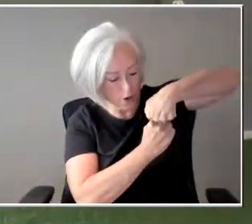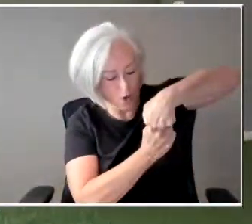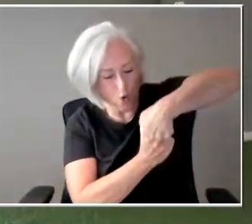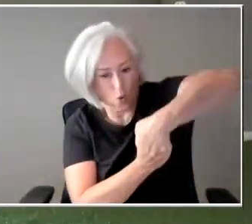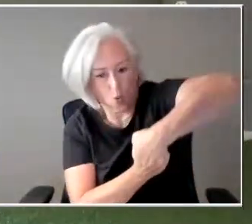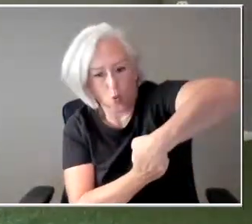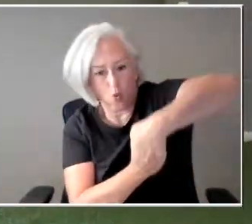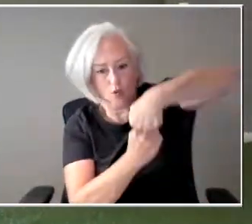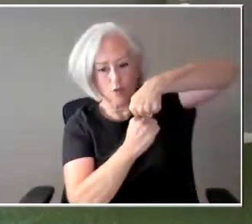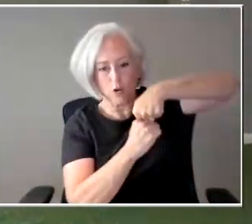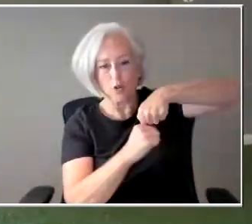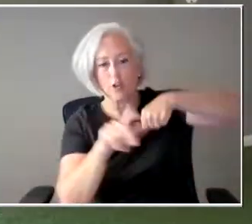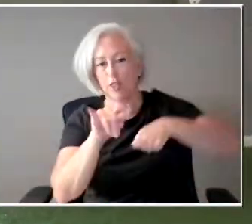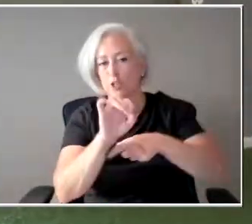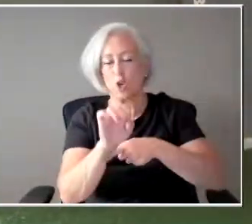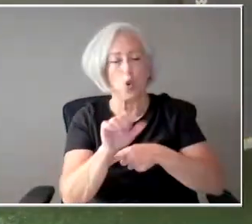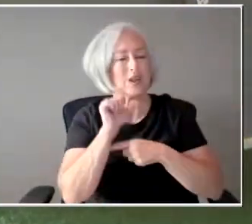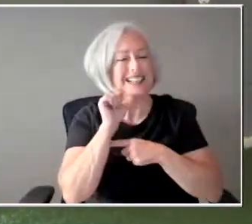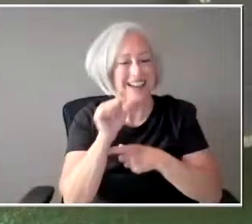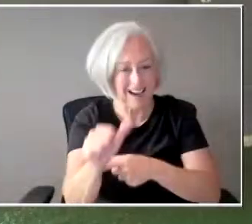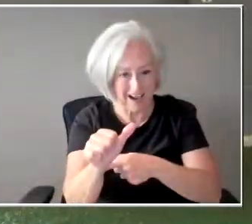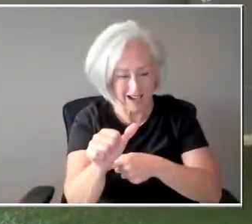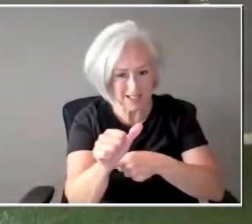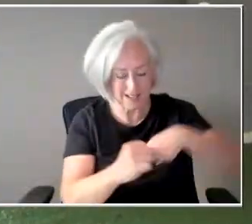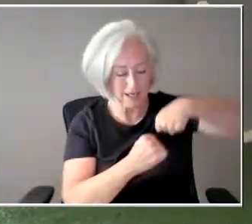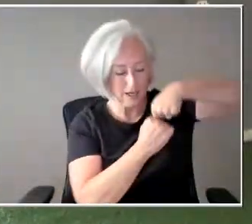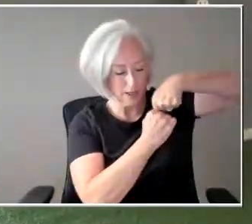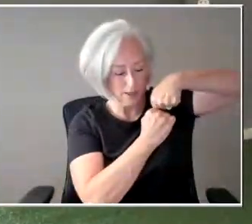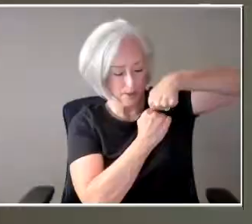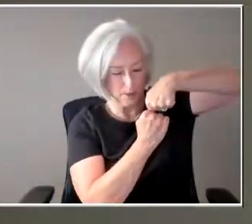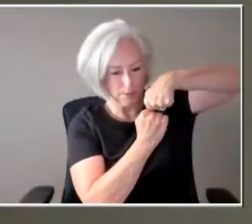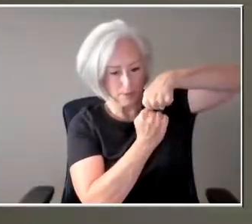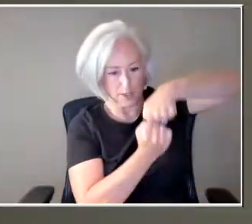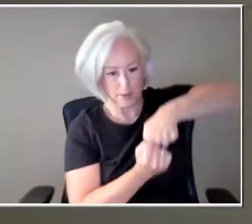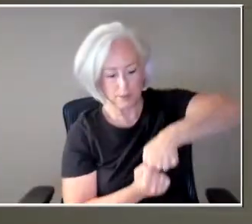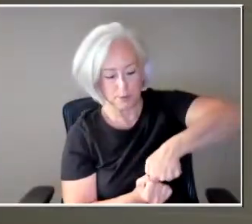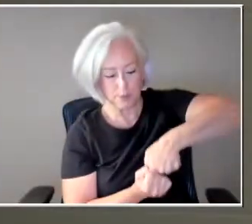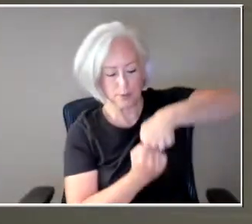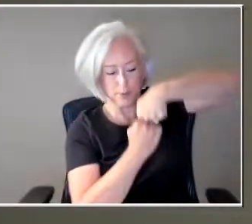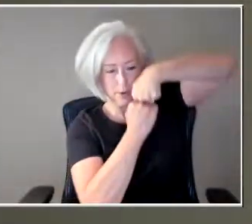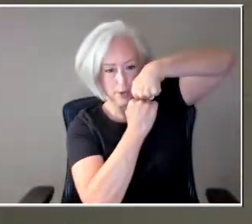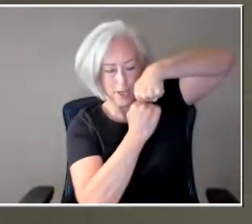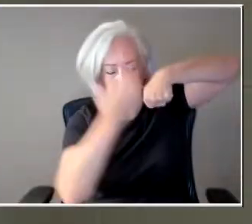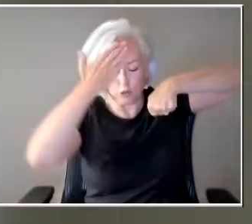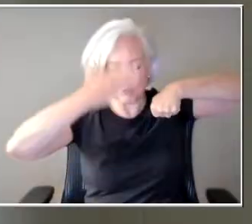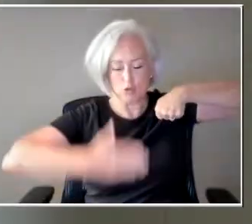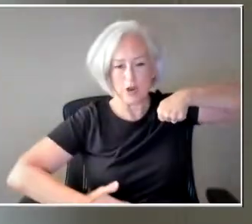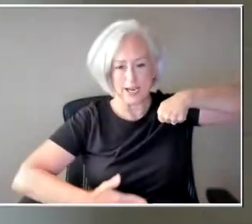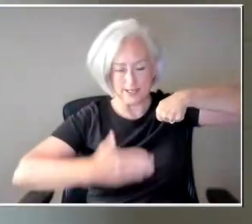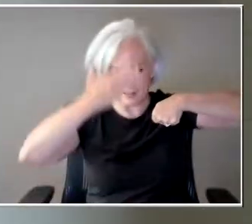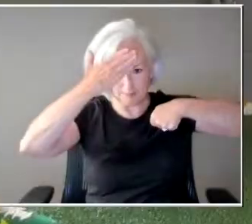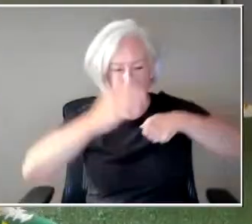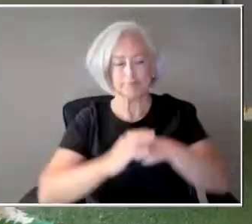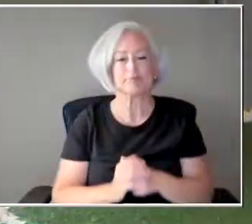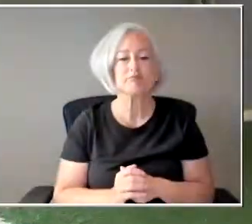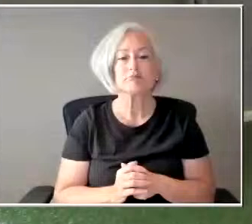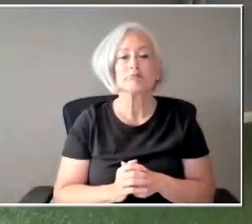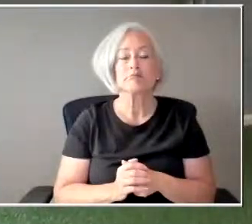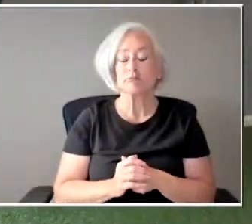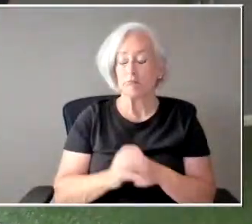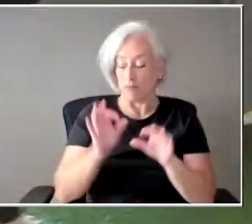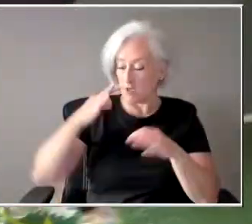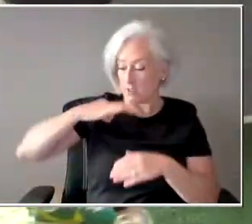body weight should be going straight down, so not forward into that front leg, but straight down into that. And the added benefit of practicing